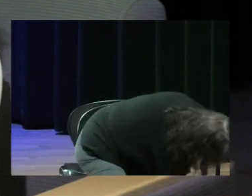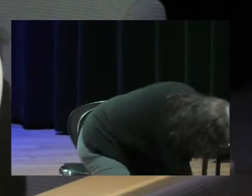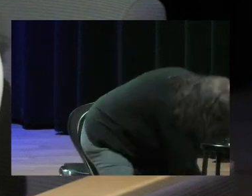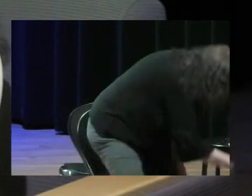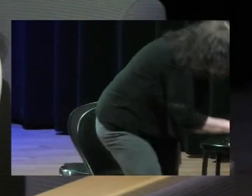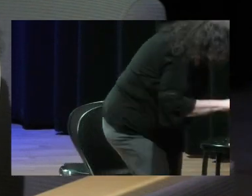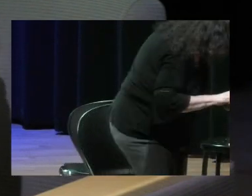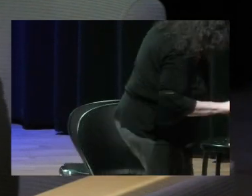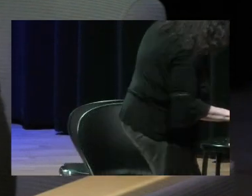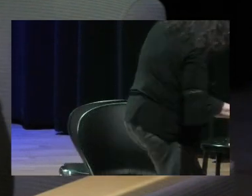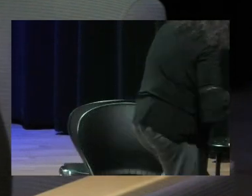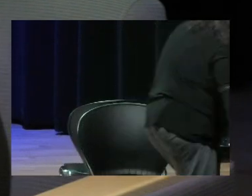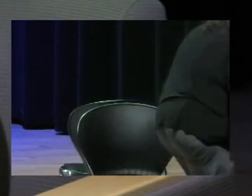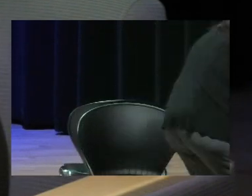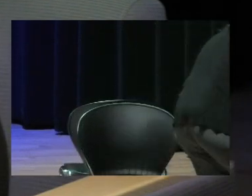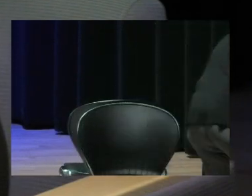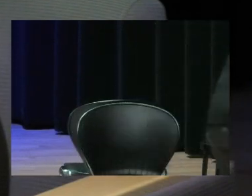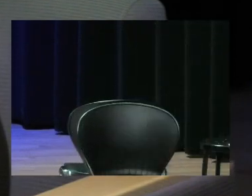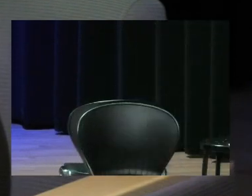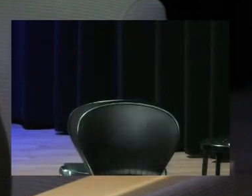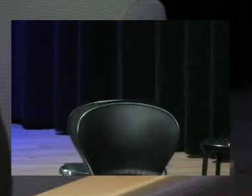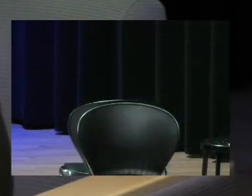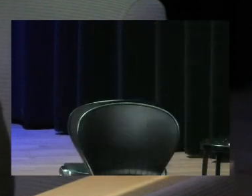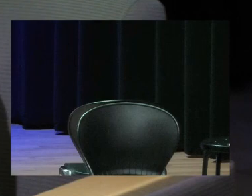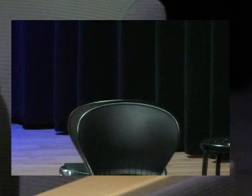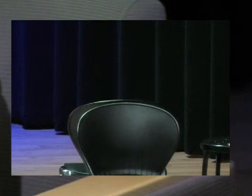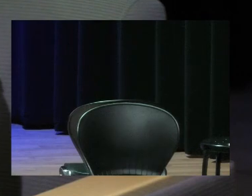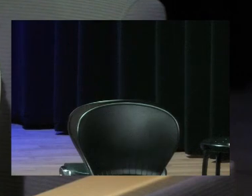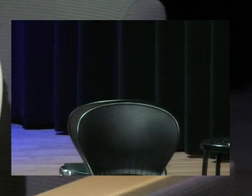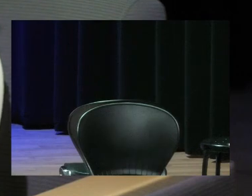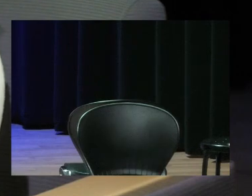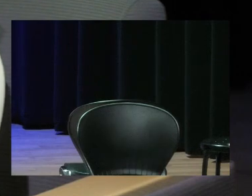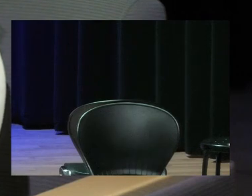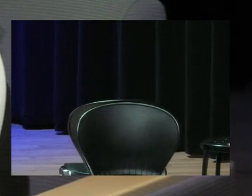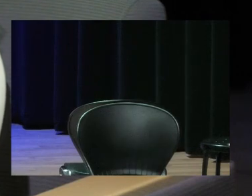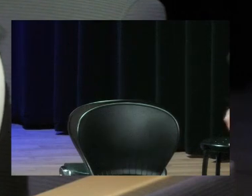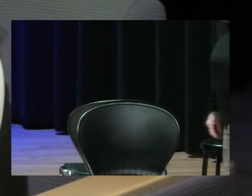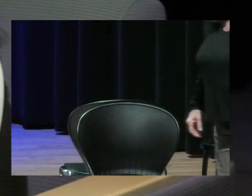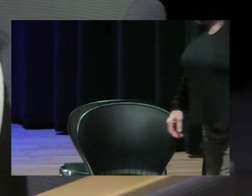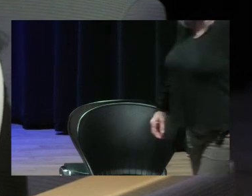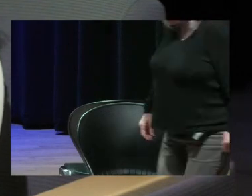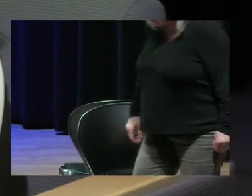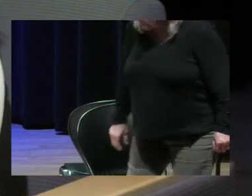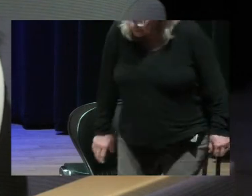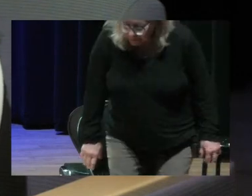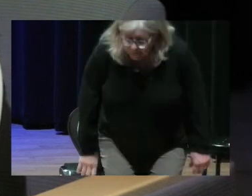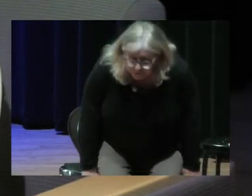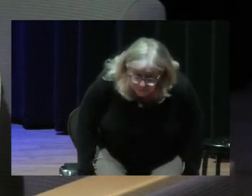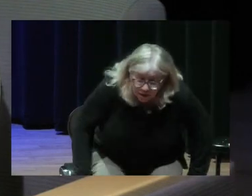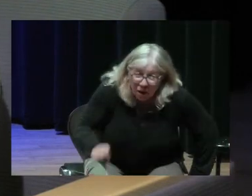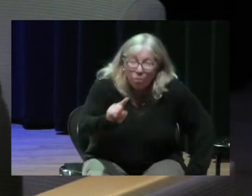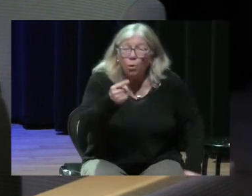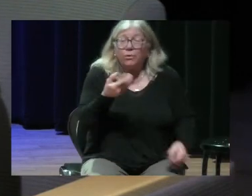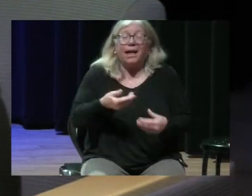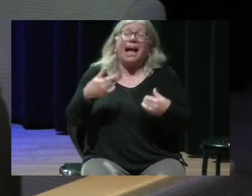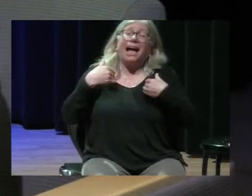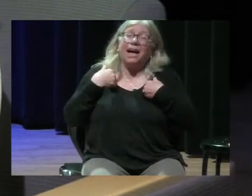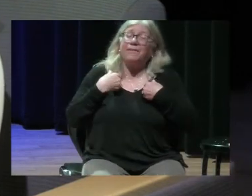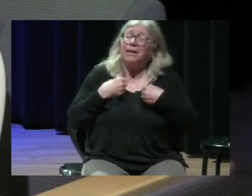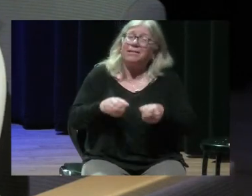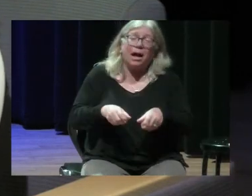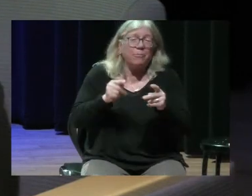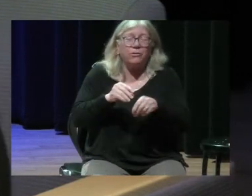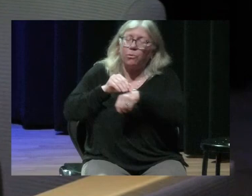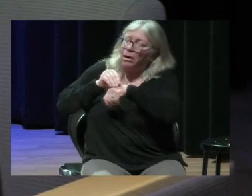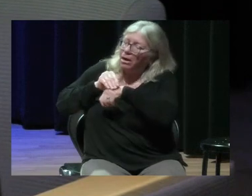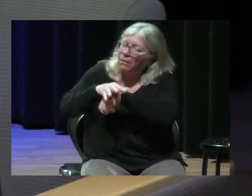And I don't get to control how she votes. So the only thing I have here is the opportunity to influence her. And the only way